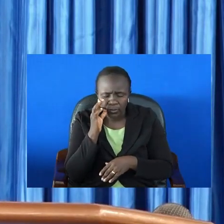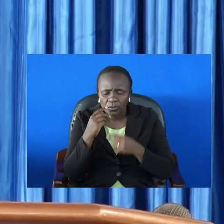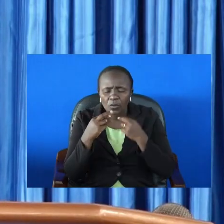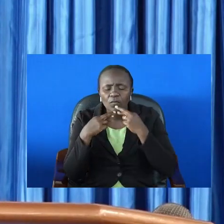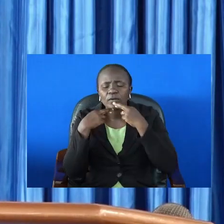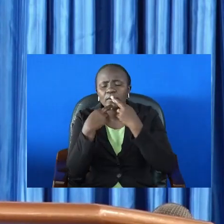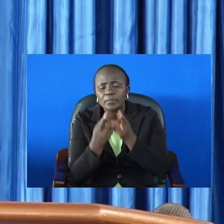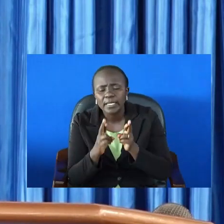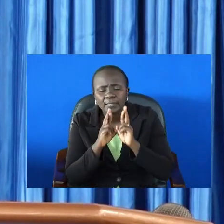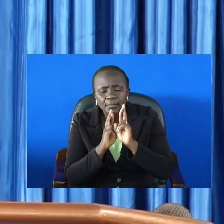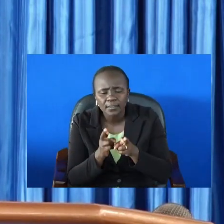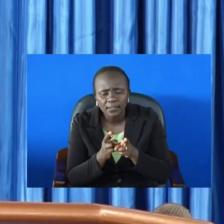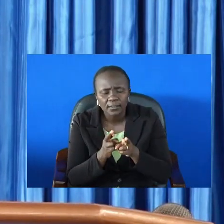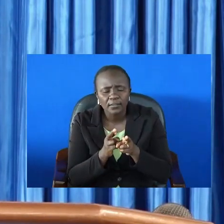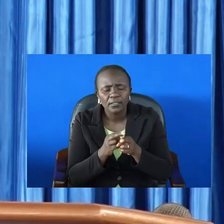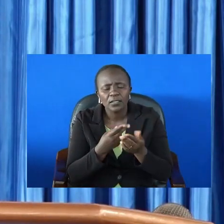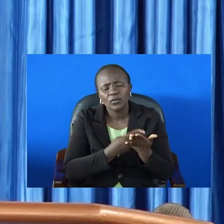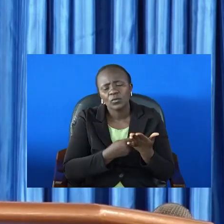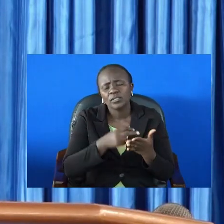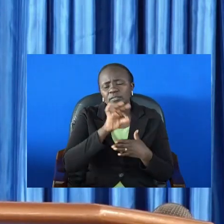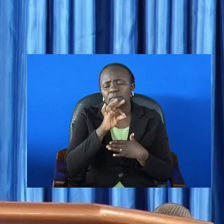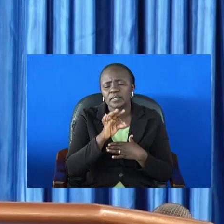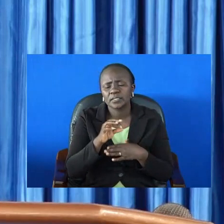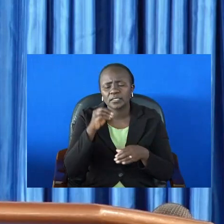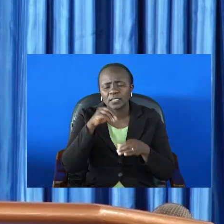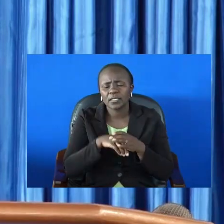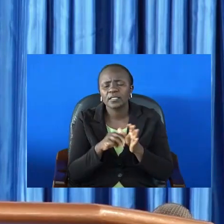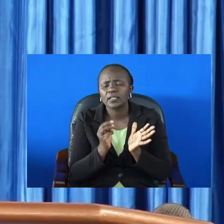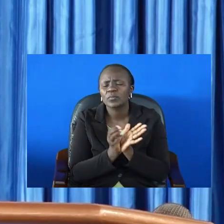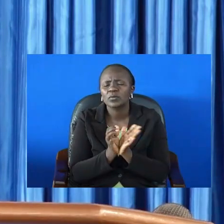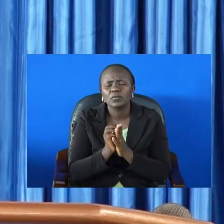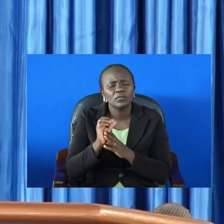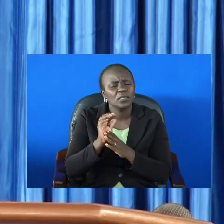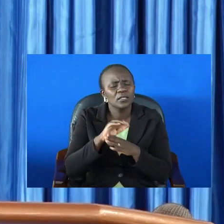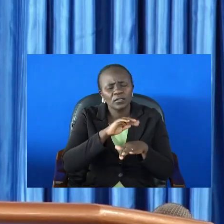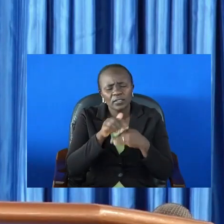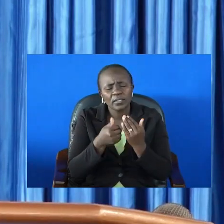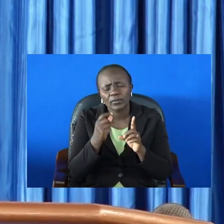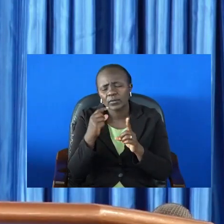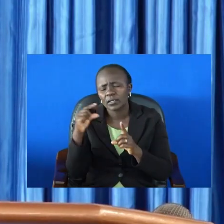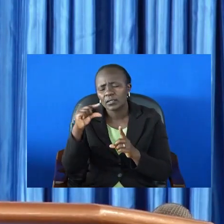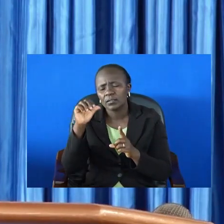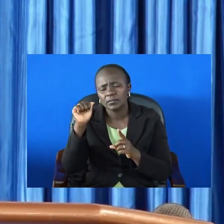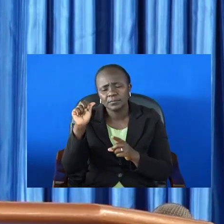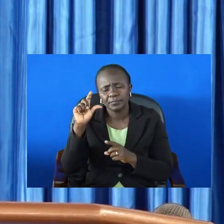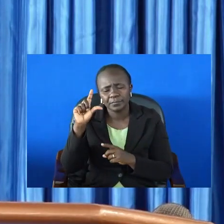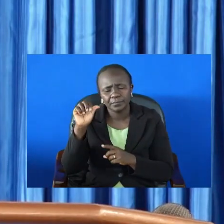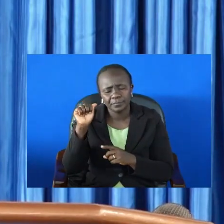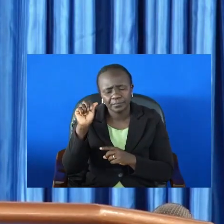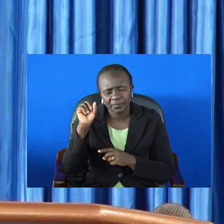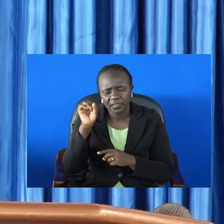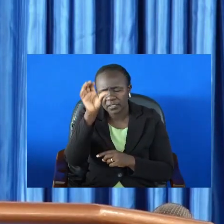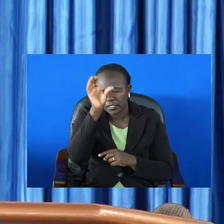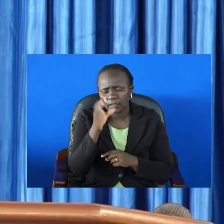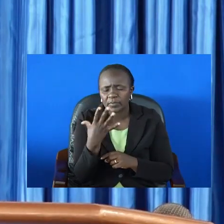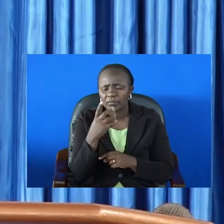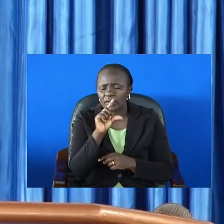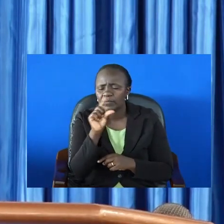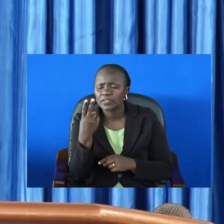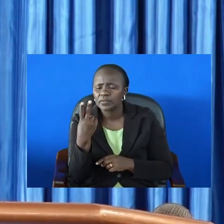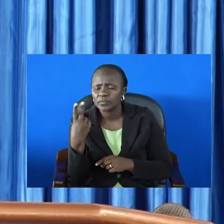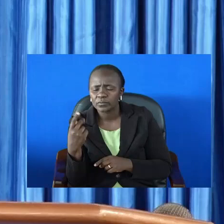repentance. The fruit of the Holy Spirit that is in the book of Galatians, chapter 5, verse 22